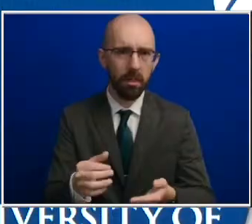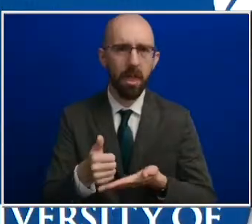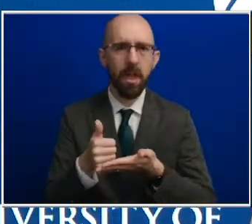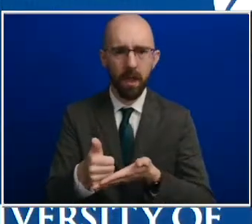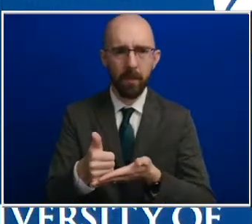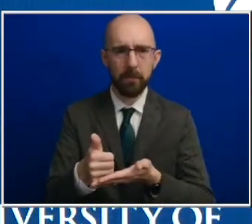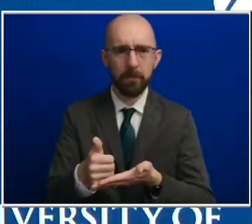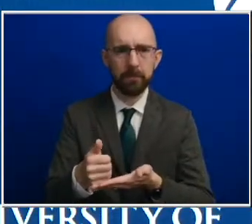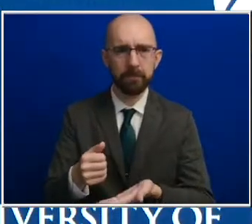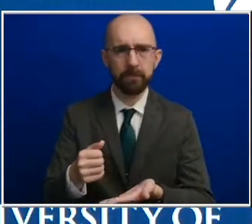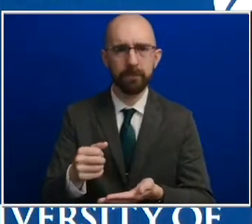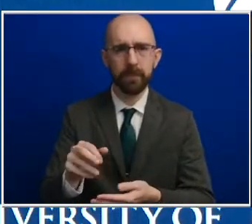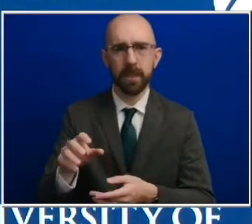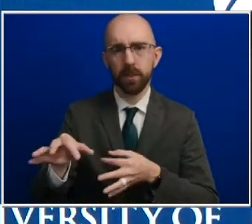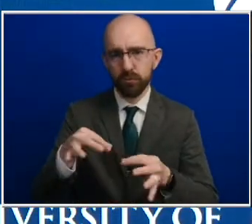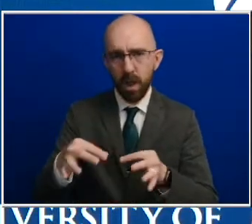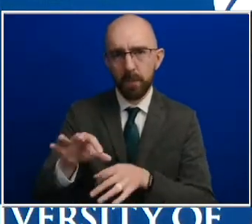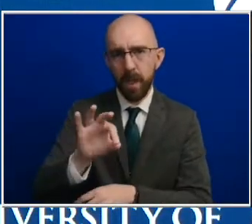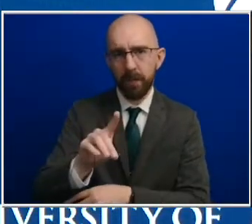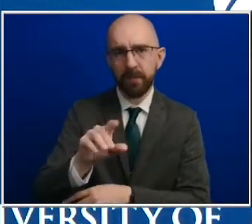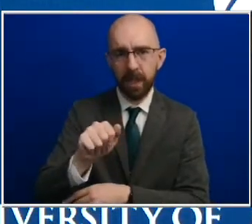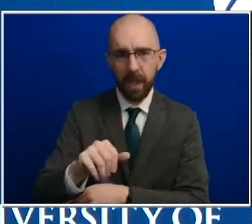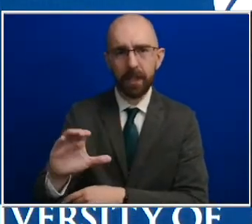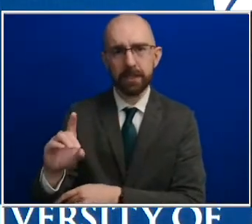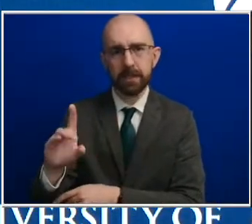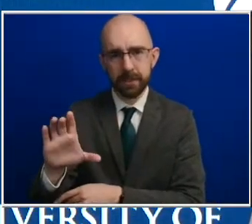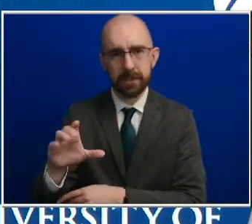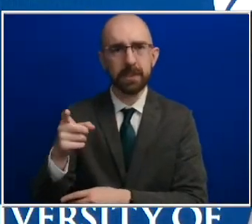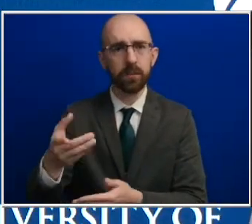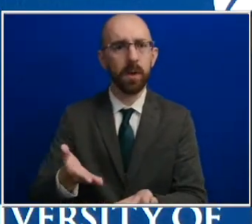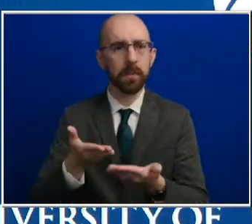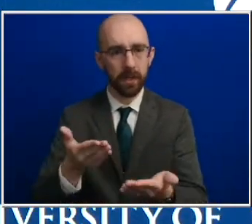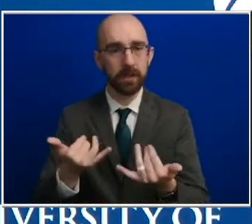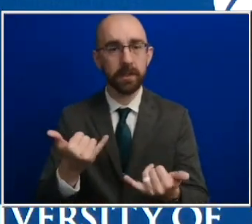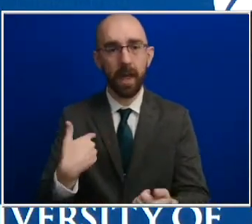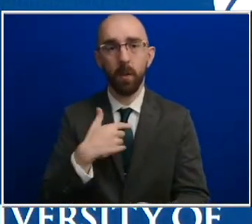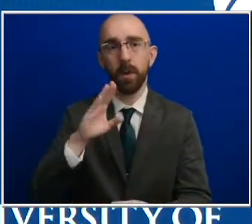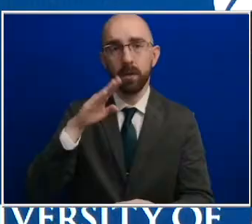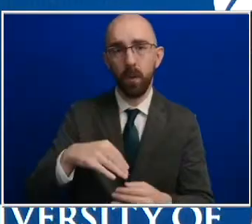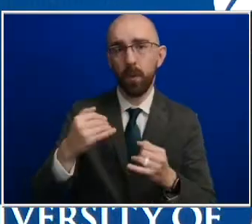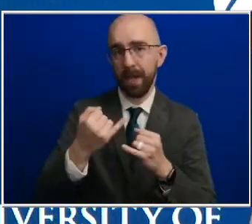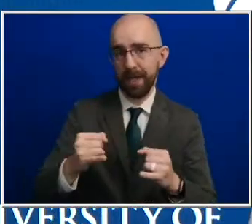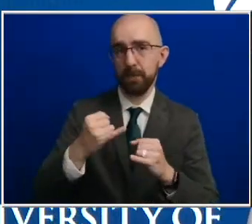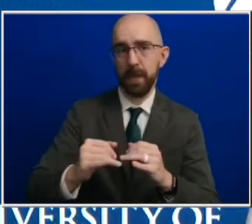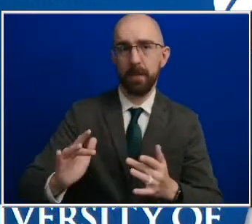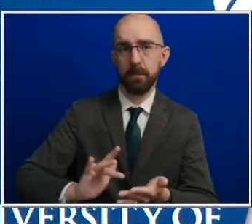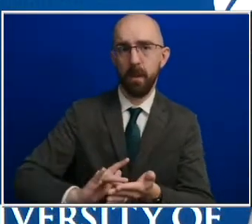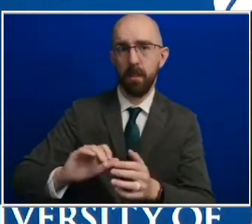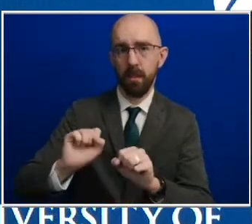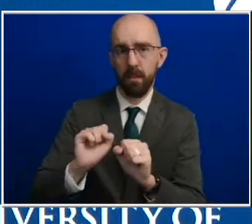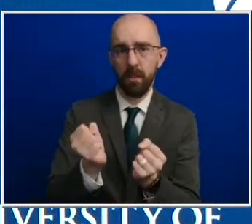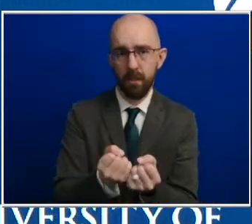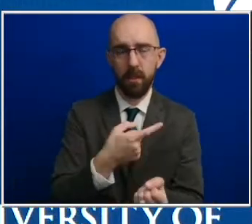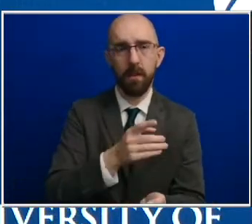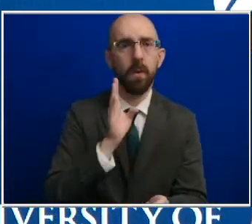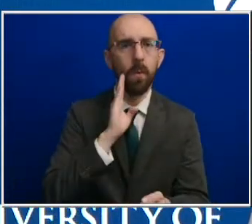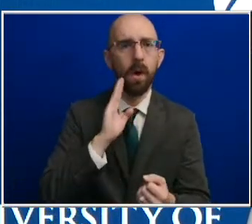FDA and CDC recommendations versus now. We know that the independent medical societies are going to be making